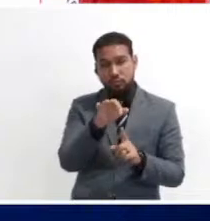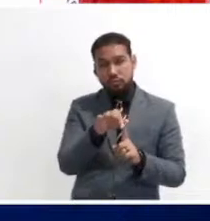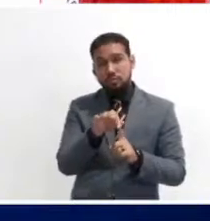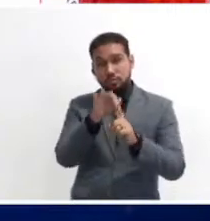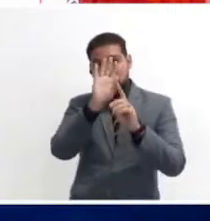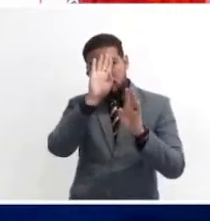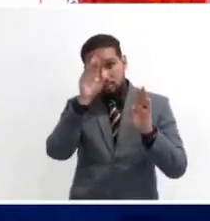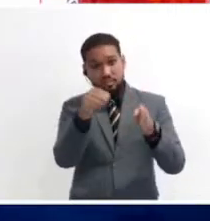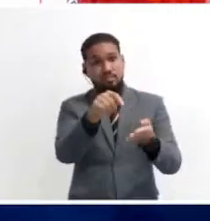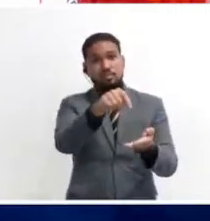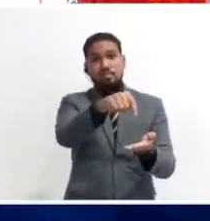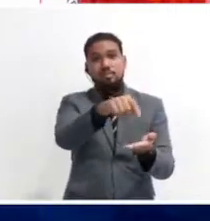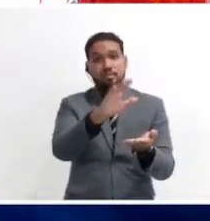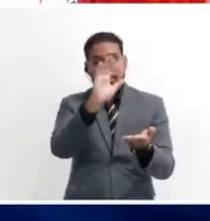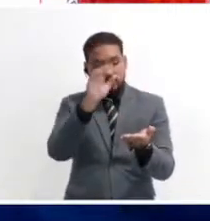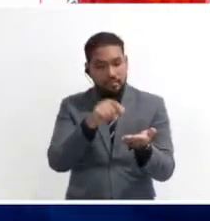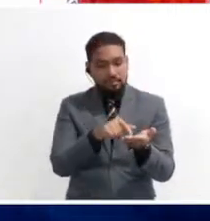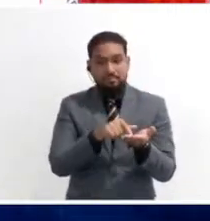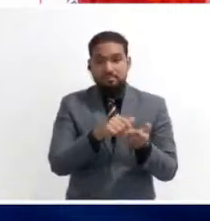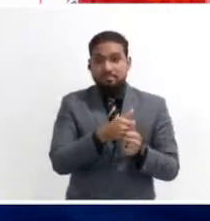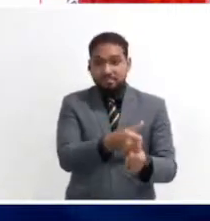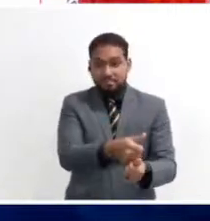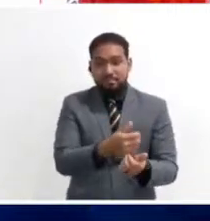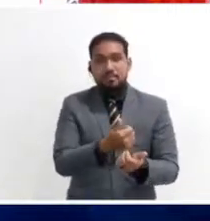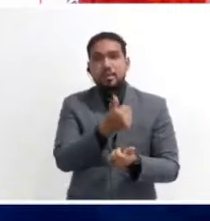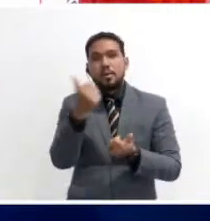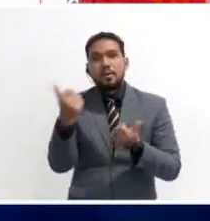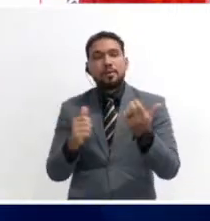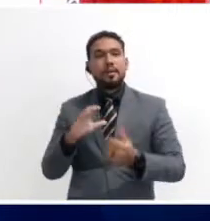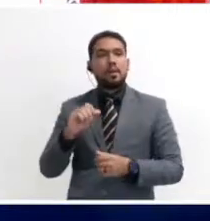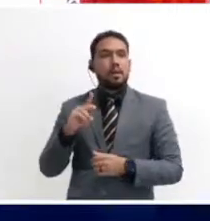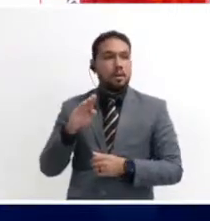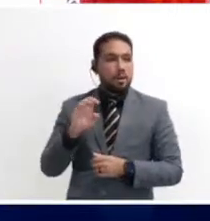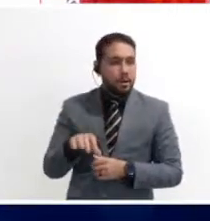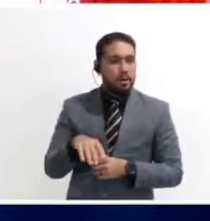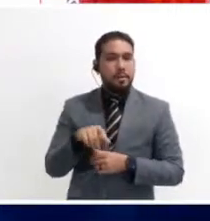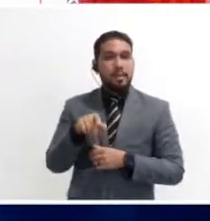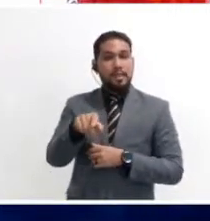copper. So it's a copper that's inlaid into etched